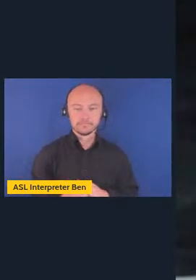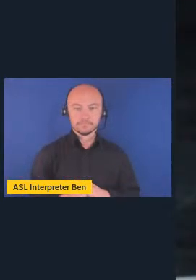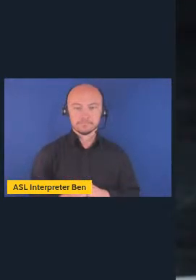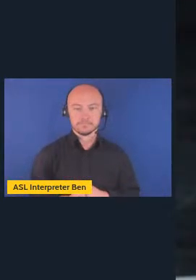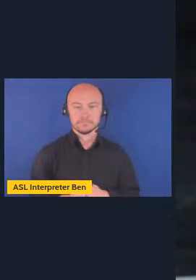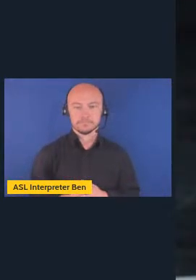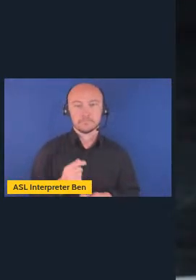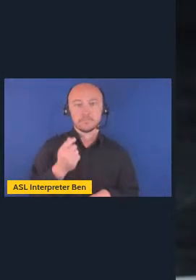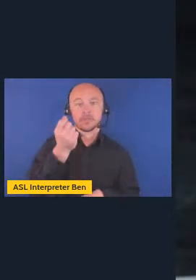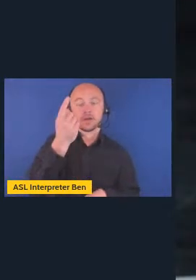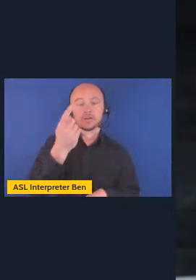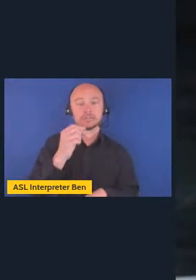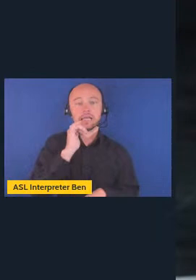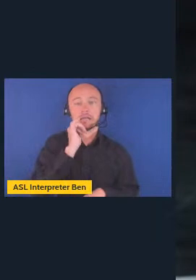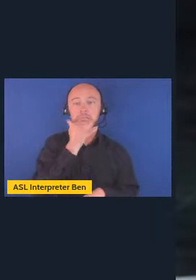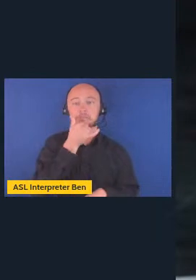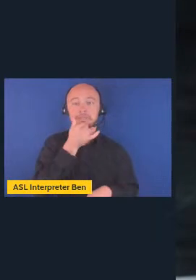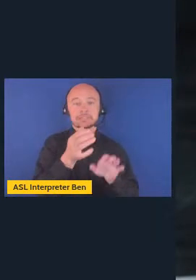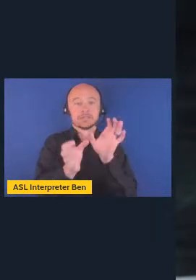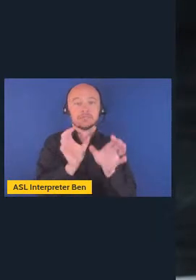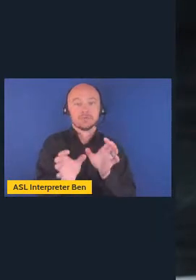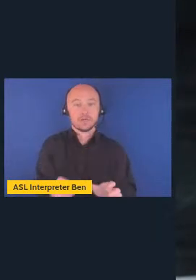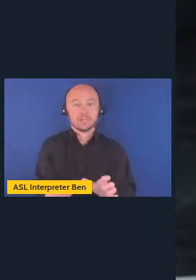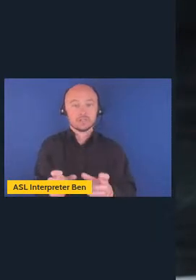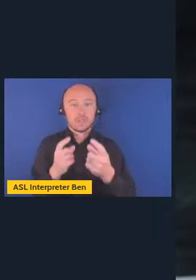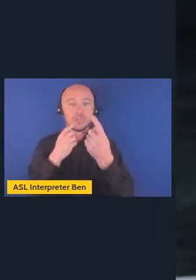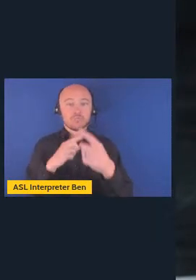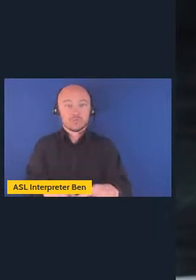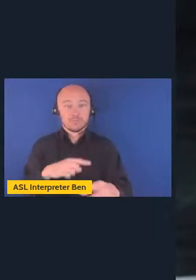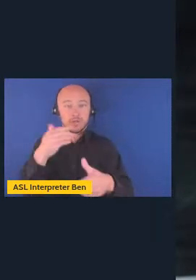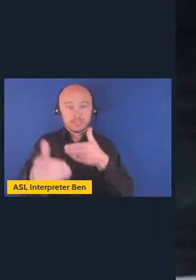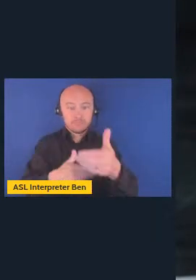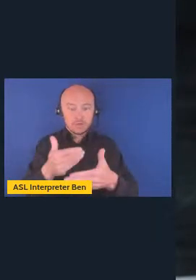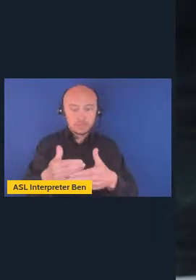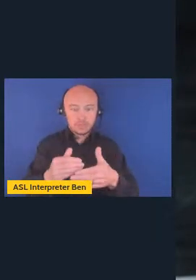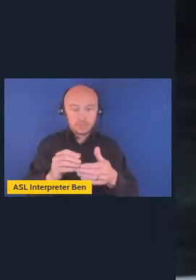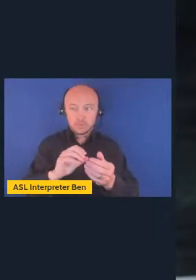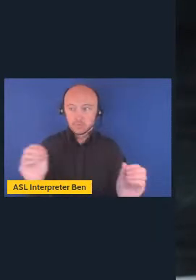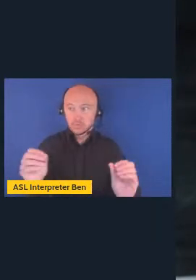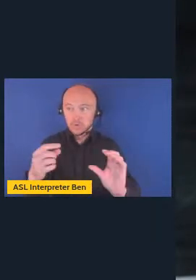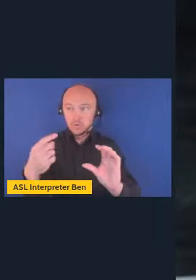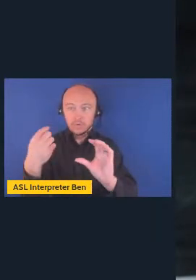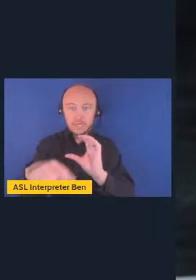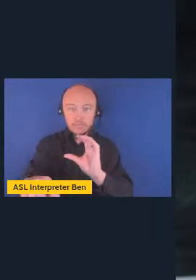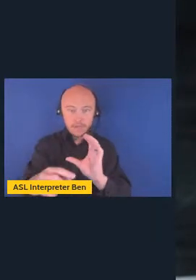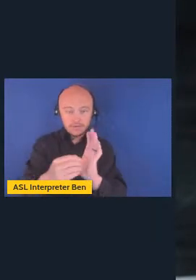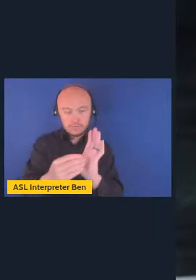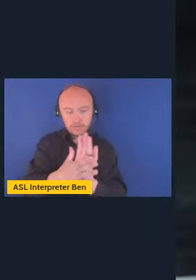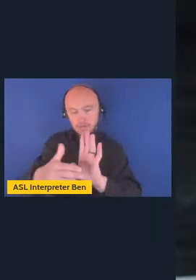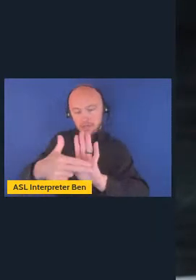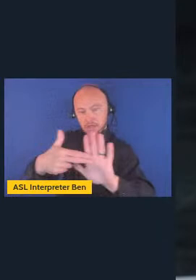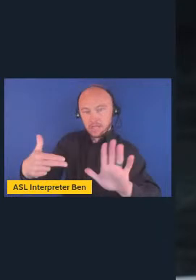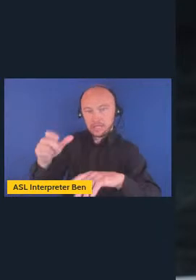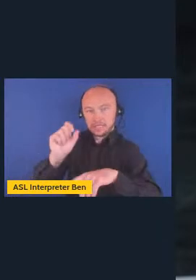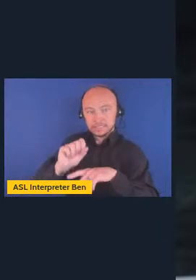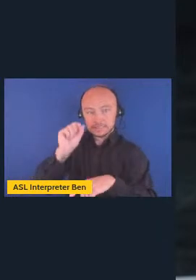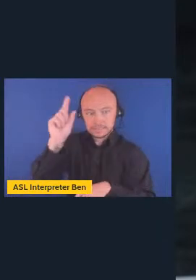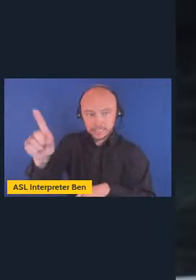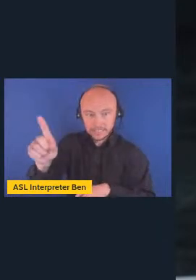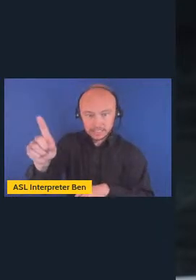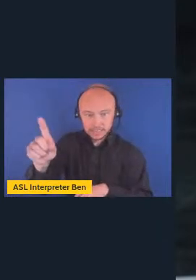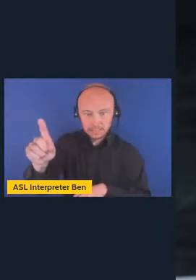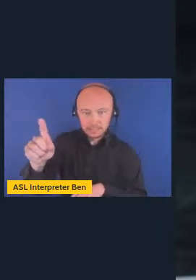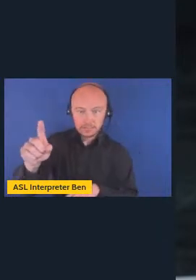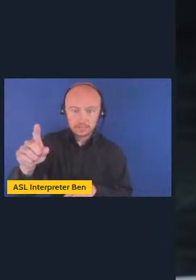slight misconfiguration in the response event processing meant that no emails ever got marked as sent, which meant